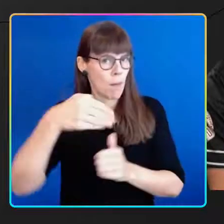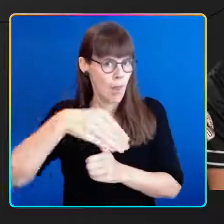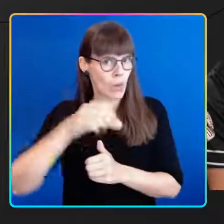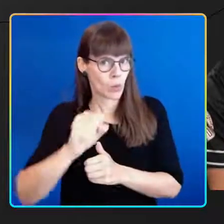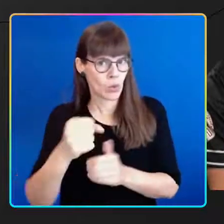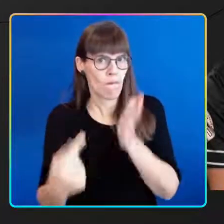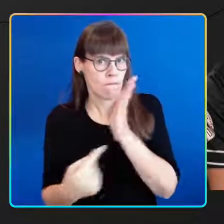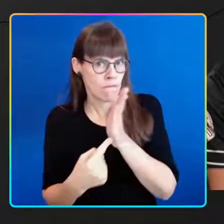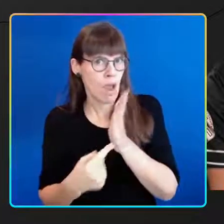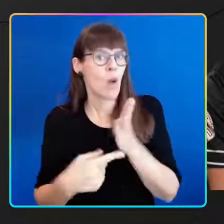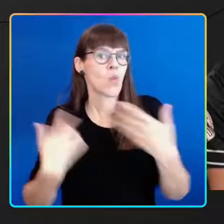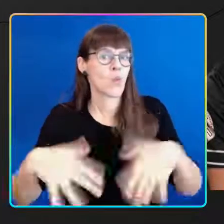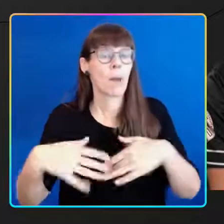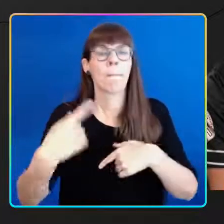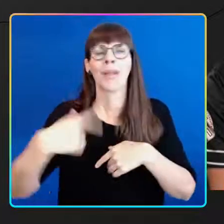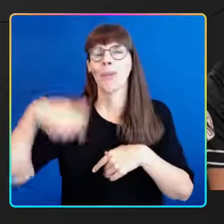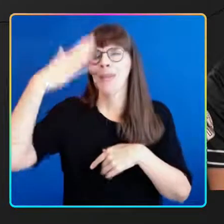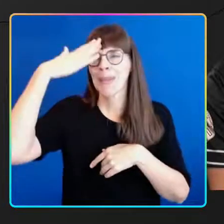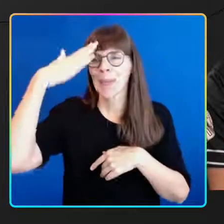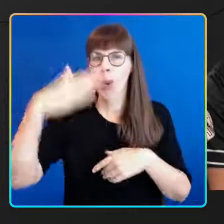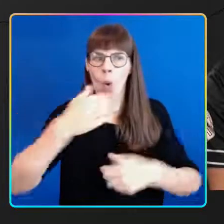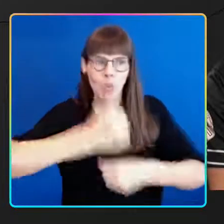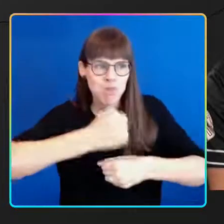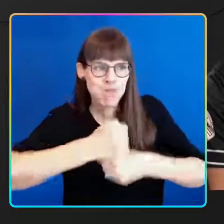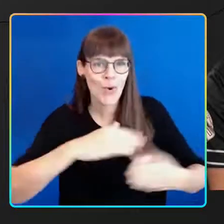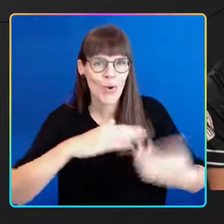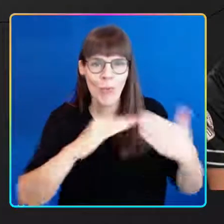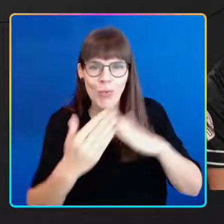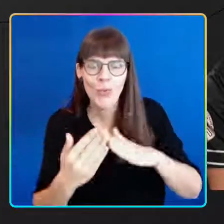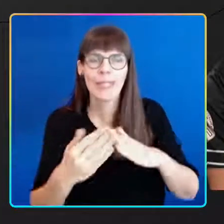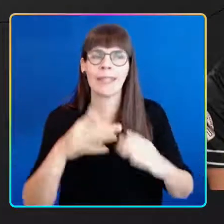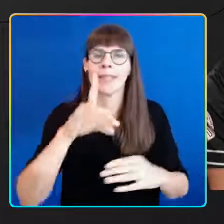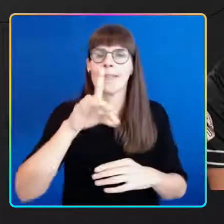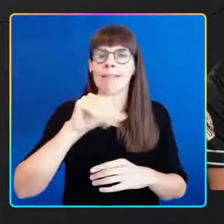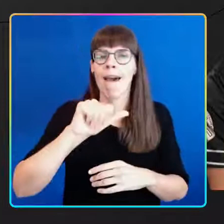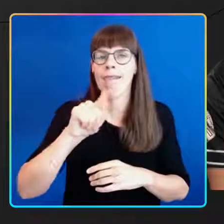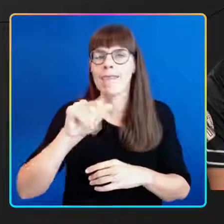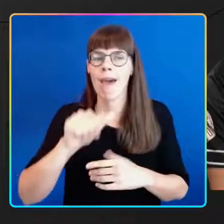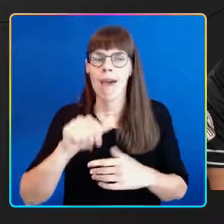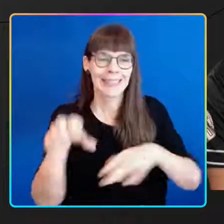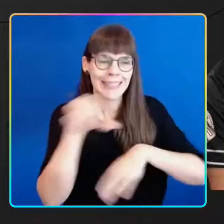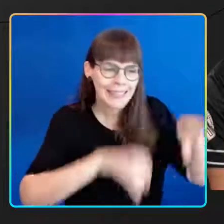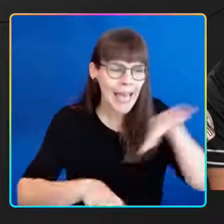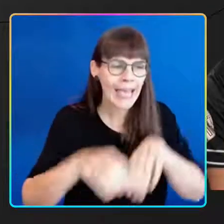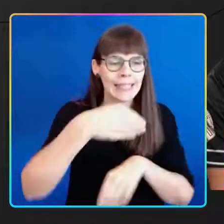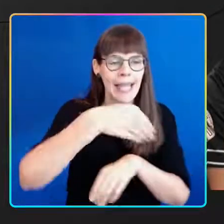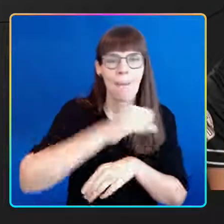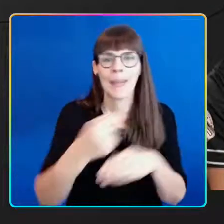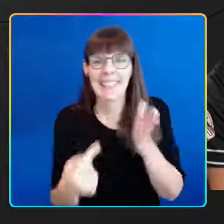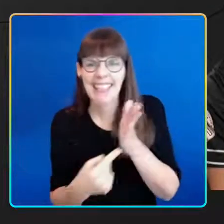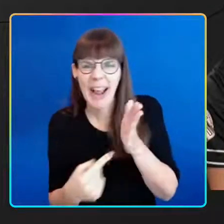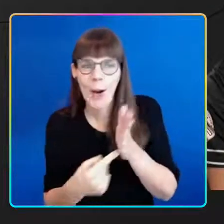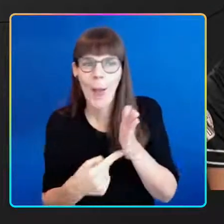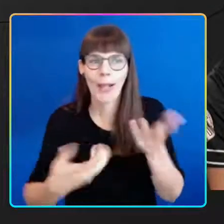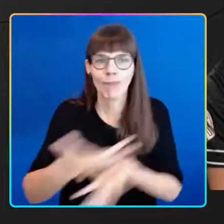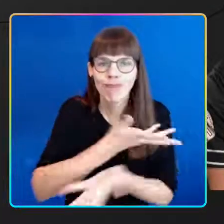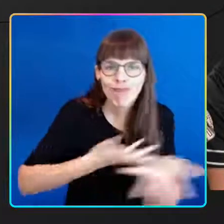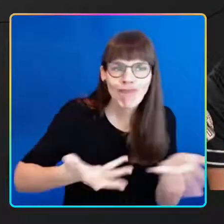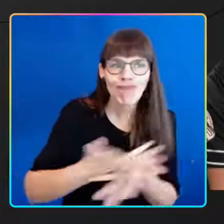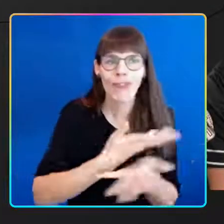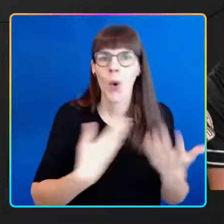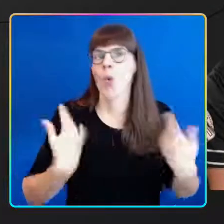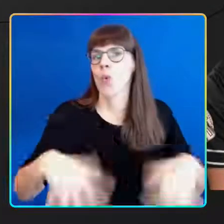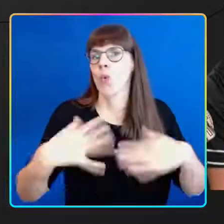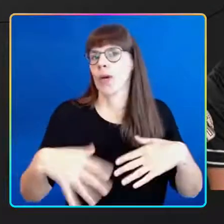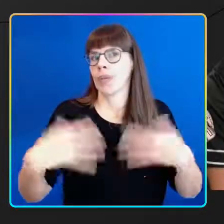through the community based around data science and some Microsoft Technologies as well. So it's really great to hear this